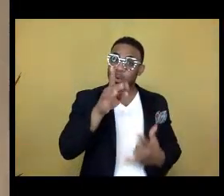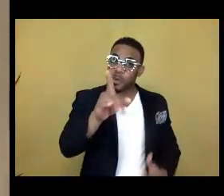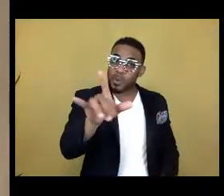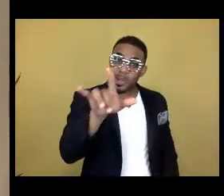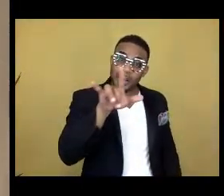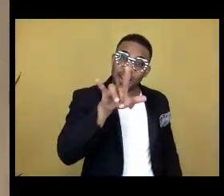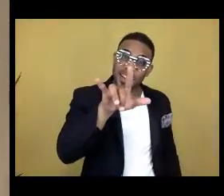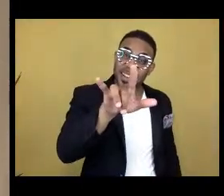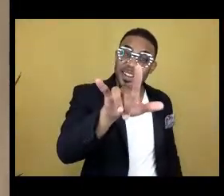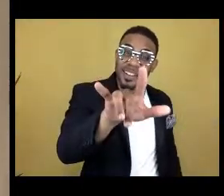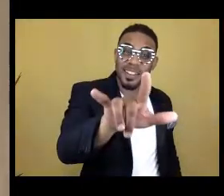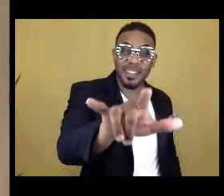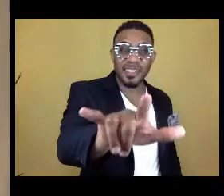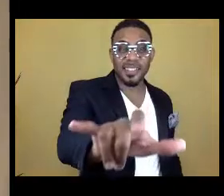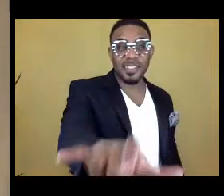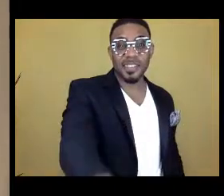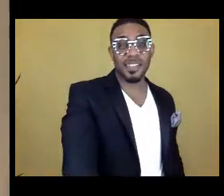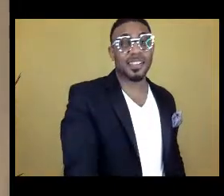love.